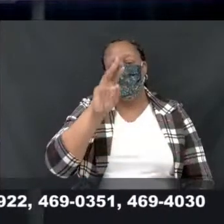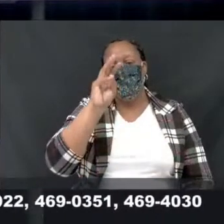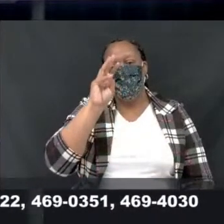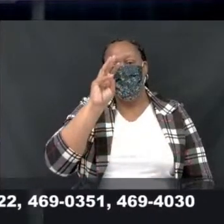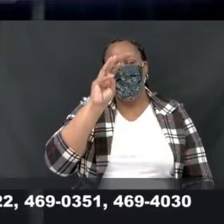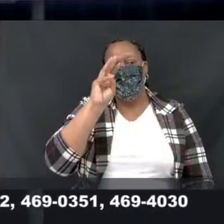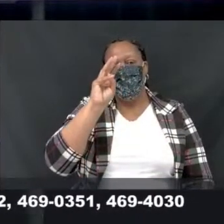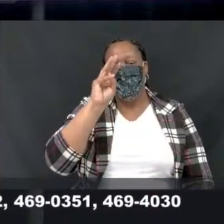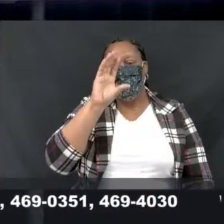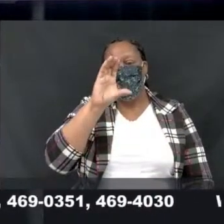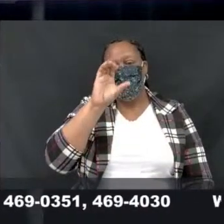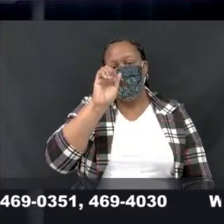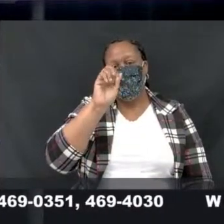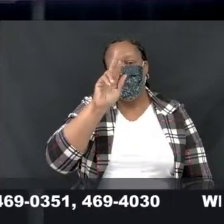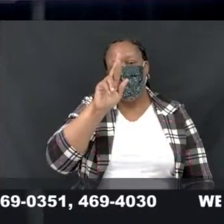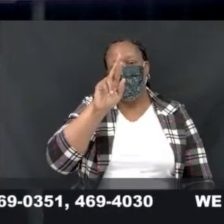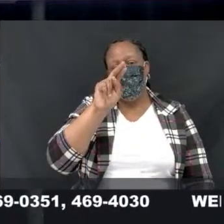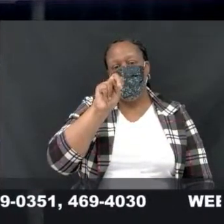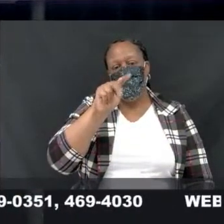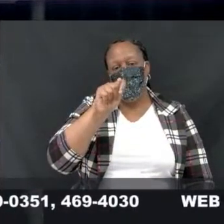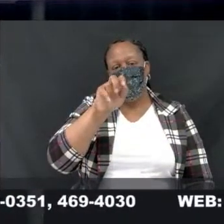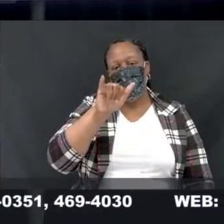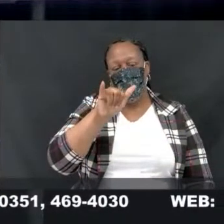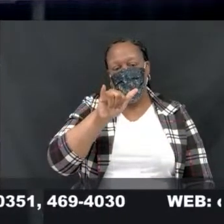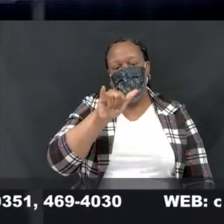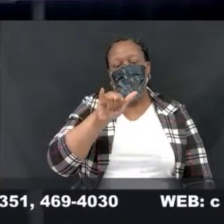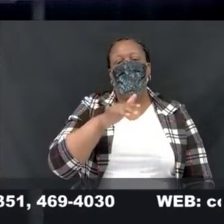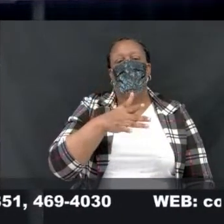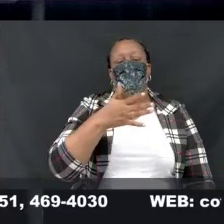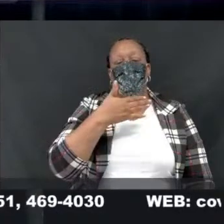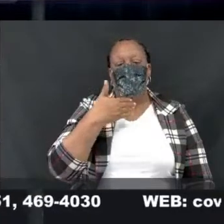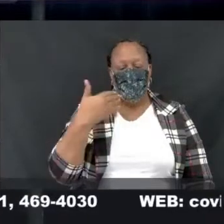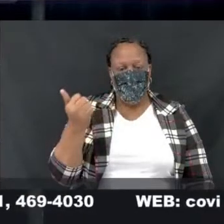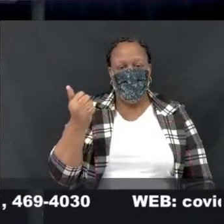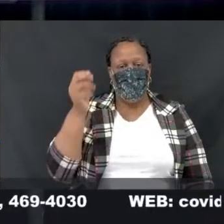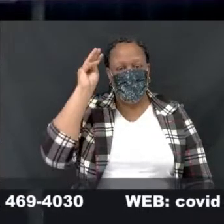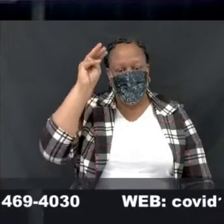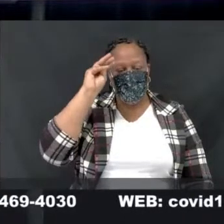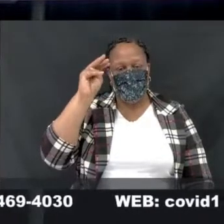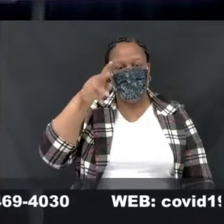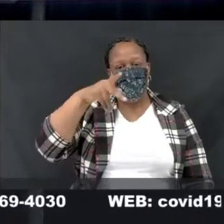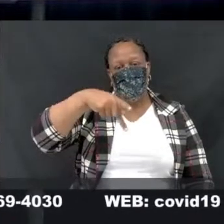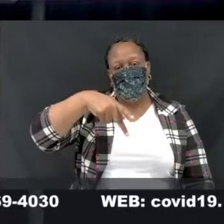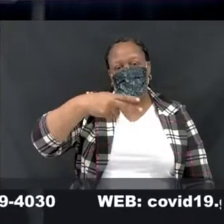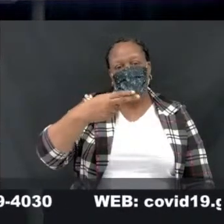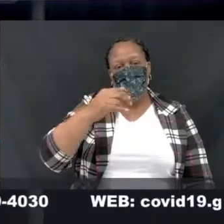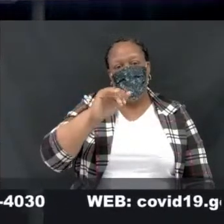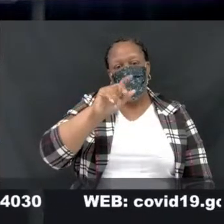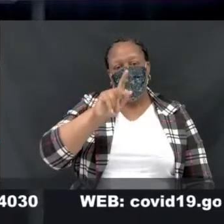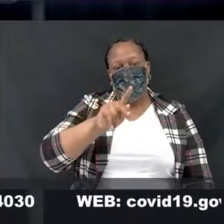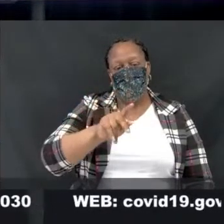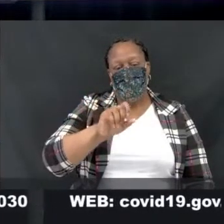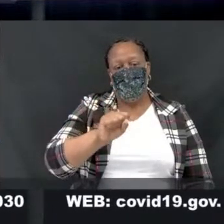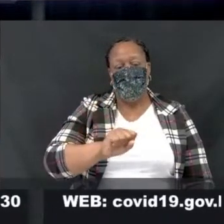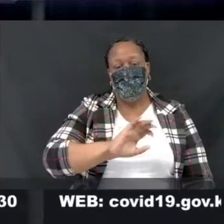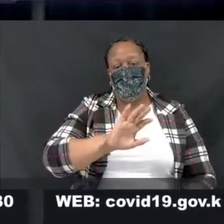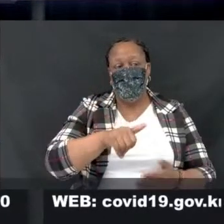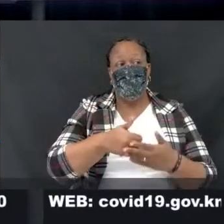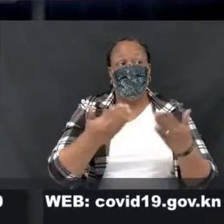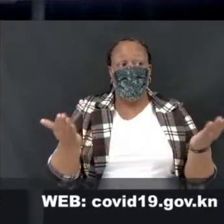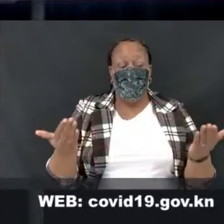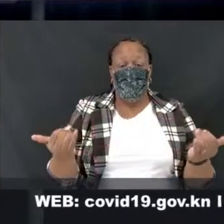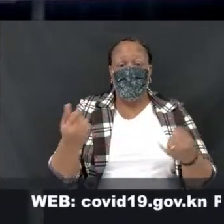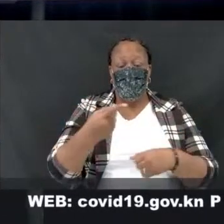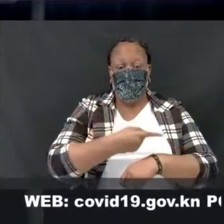Dr. Marissa Carty, and the Honorable Wendy Phipps, Minister of International Trade, Industry and Commerce, Consumer Affairs and